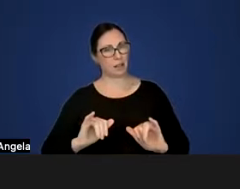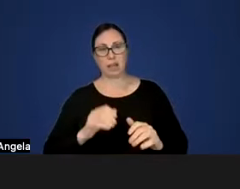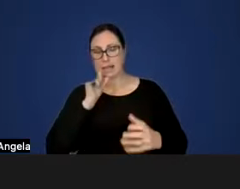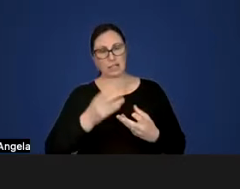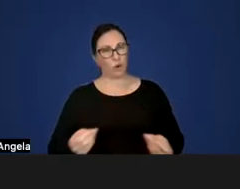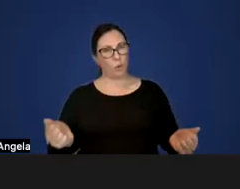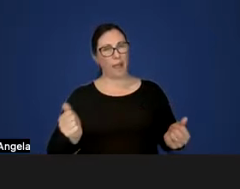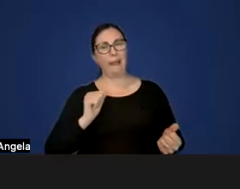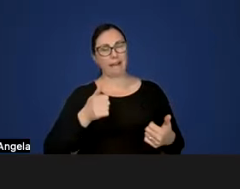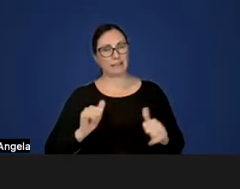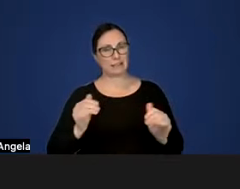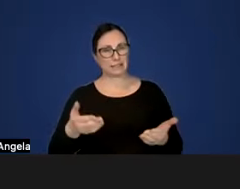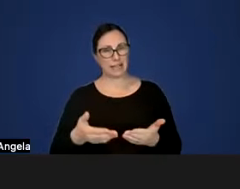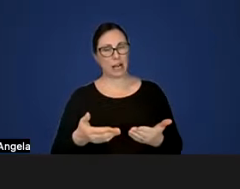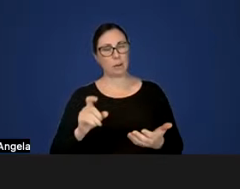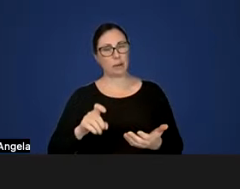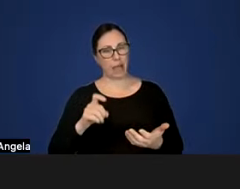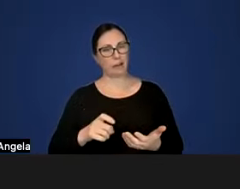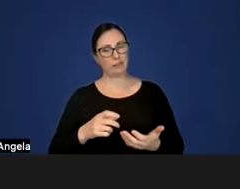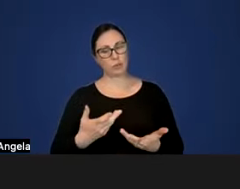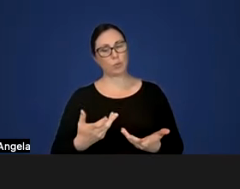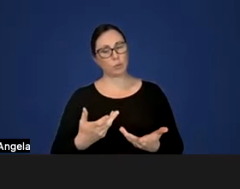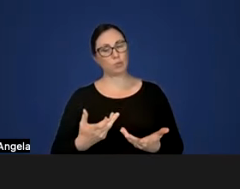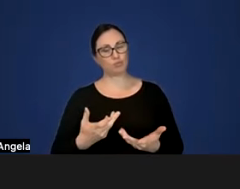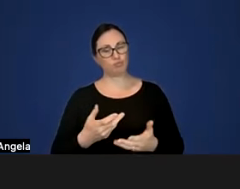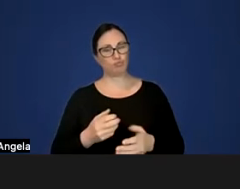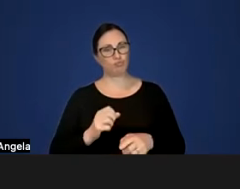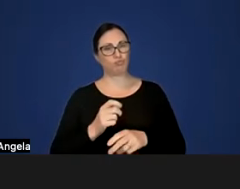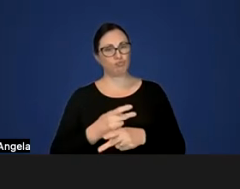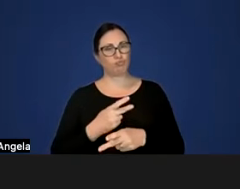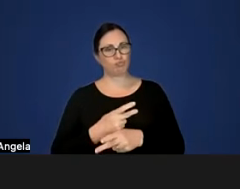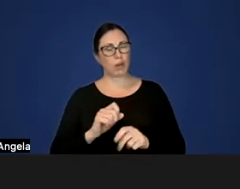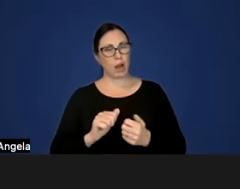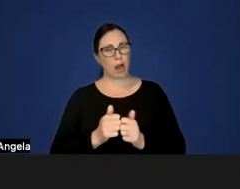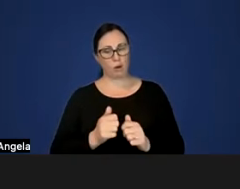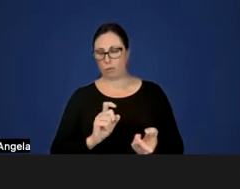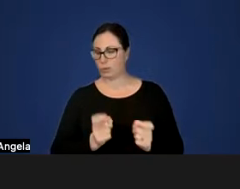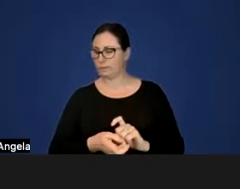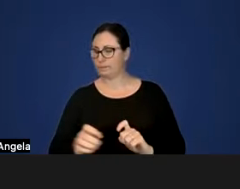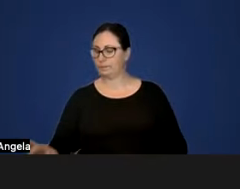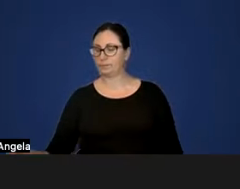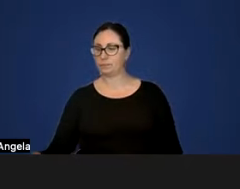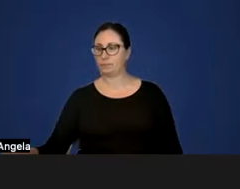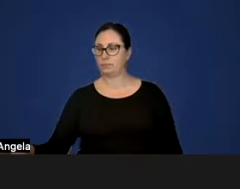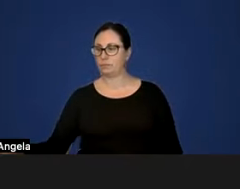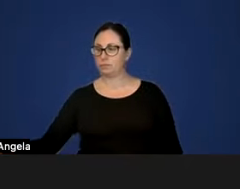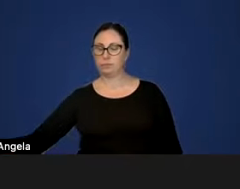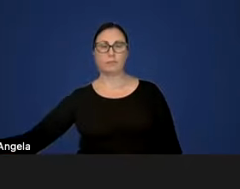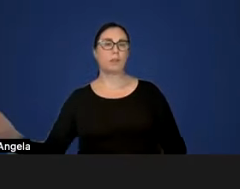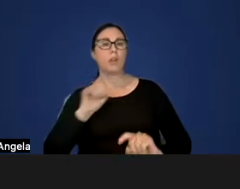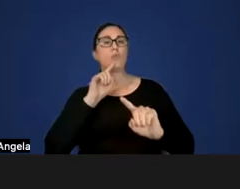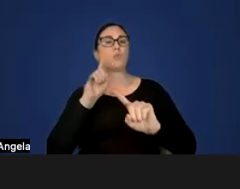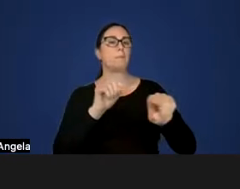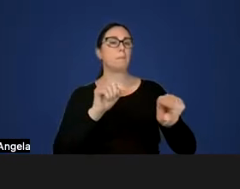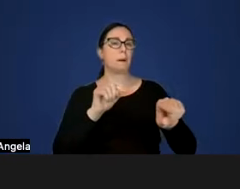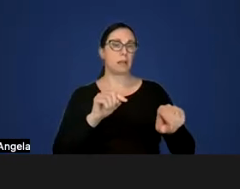Ingrid, so she did reply to what she did you see it? Okay. Absolutely. So the response to what